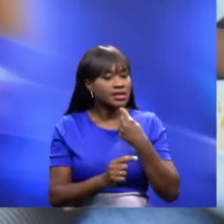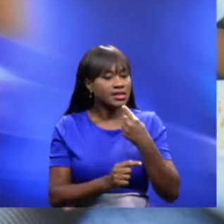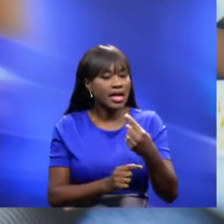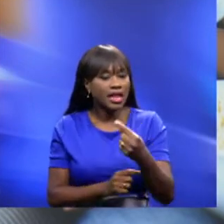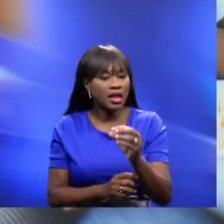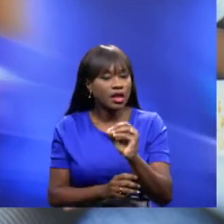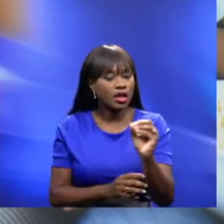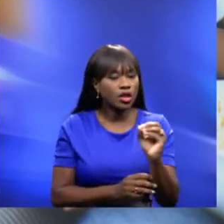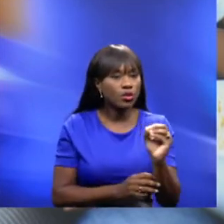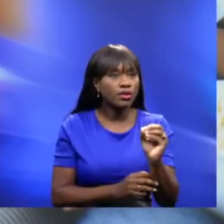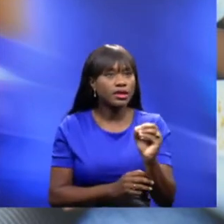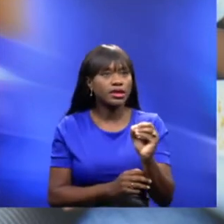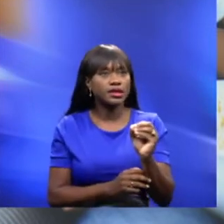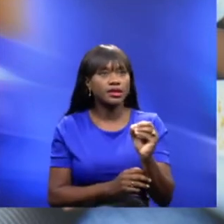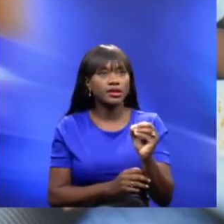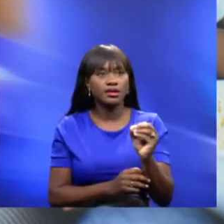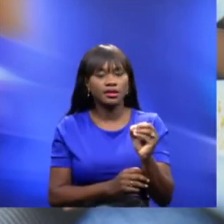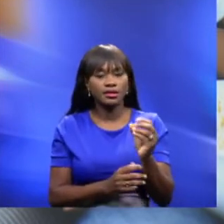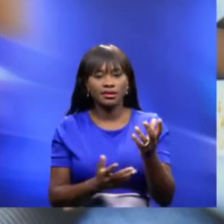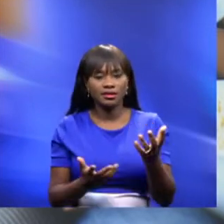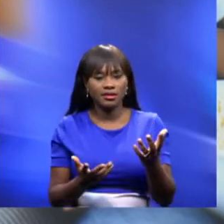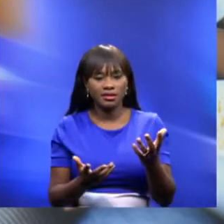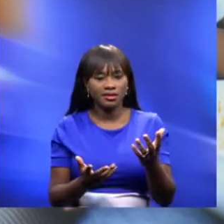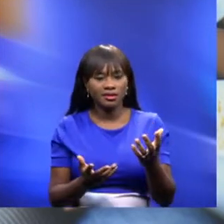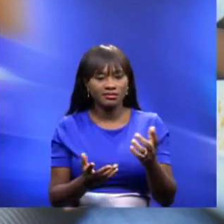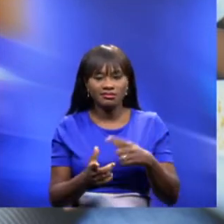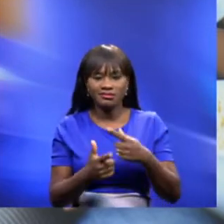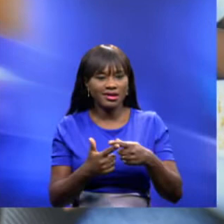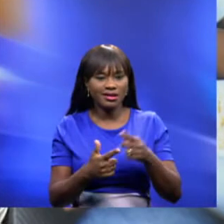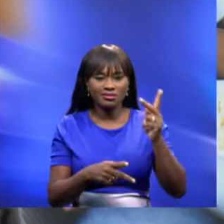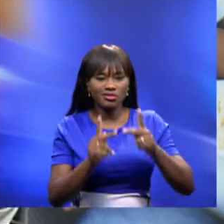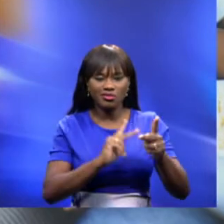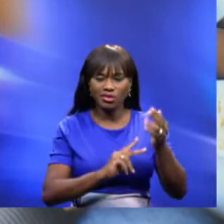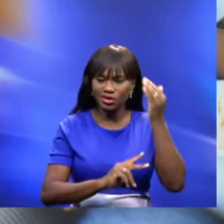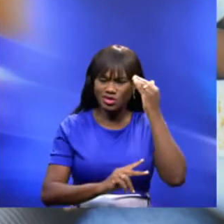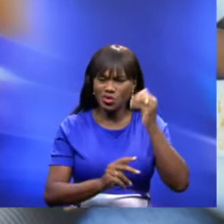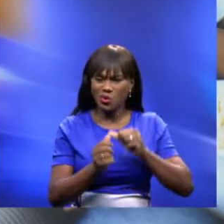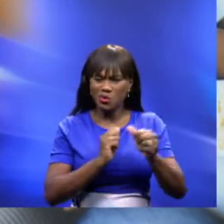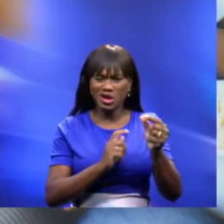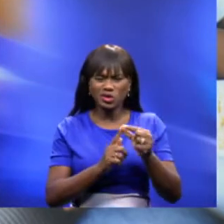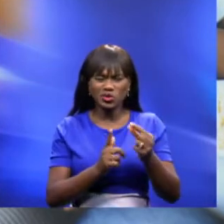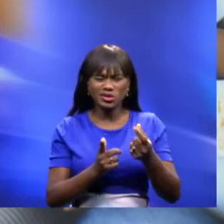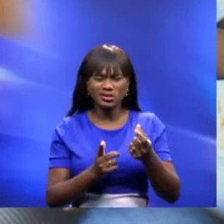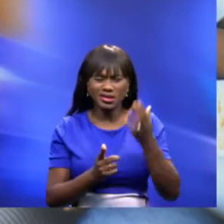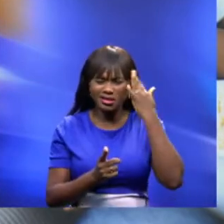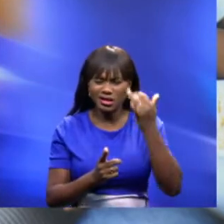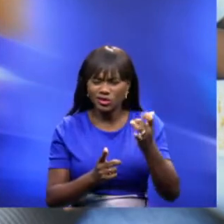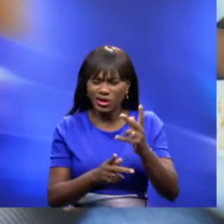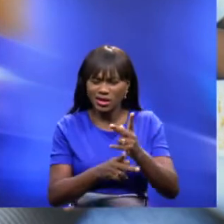then you nullify the purpose of a password. Yes. And in other words, but there are things like